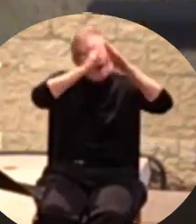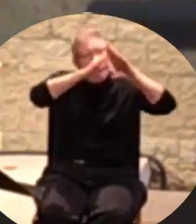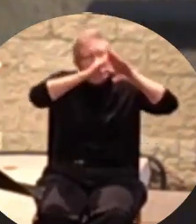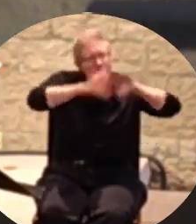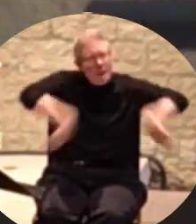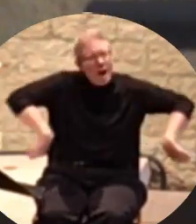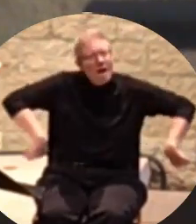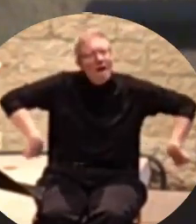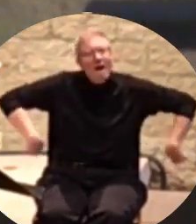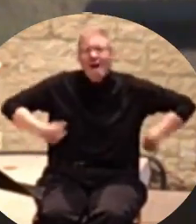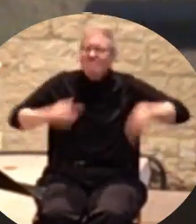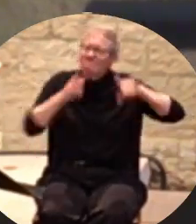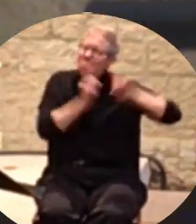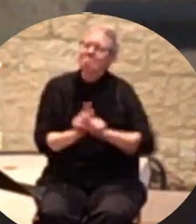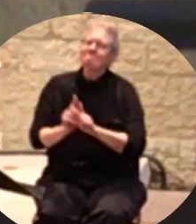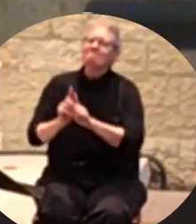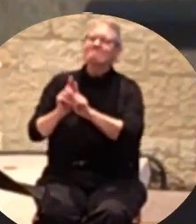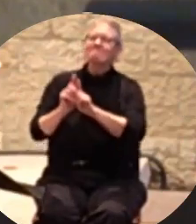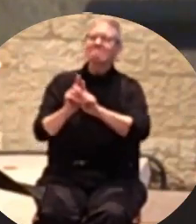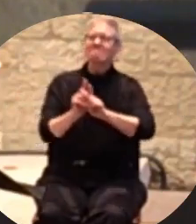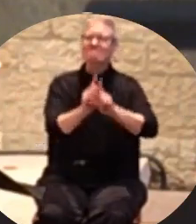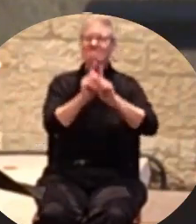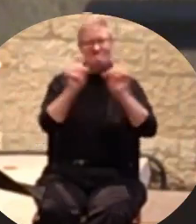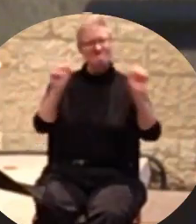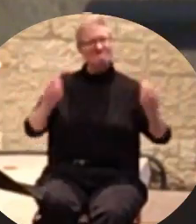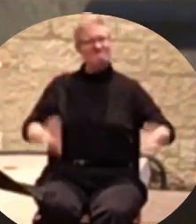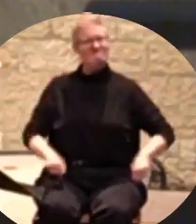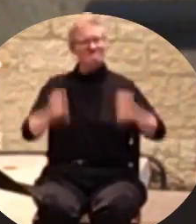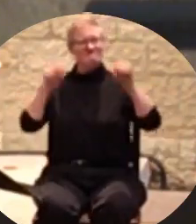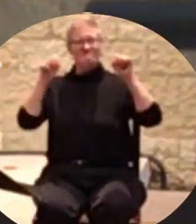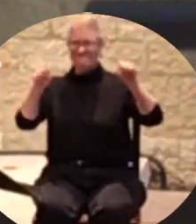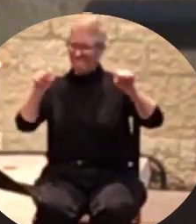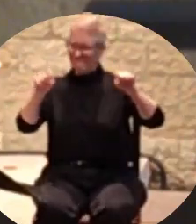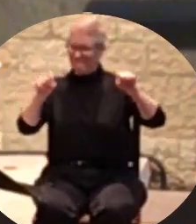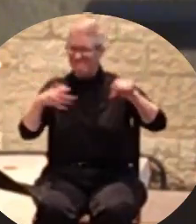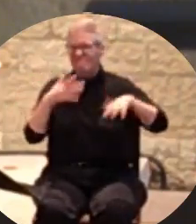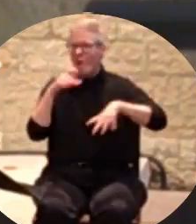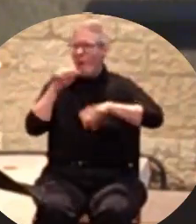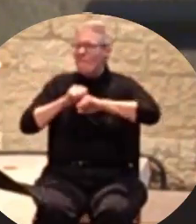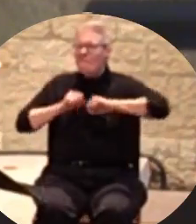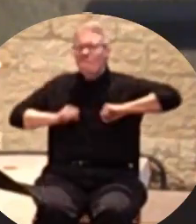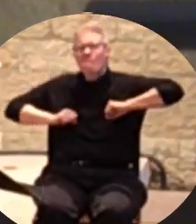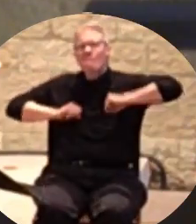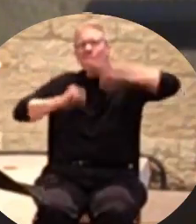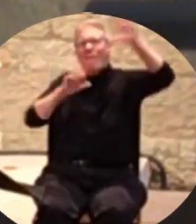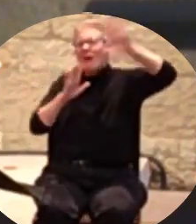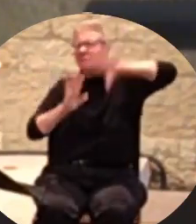move mountains. We'll bring it to its feet and